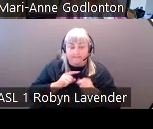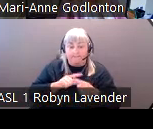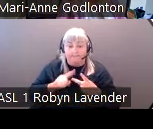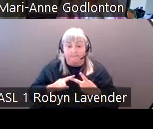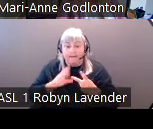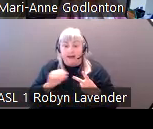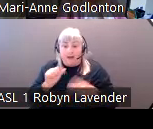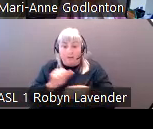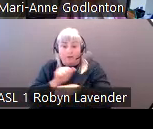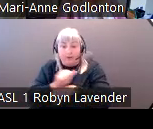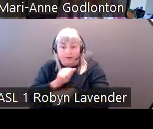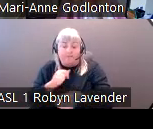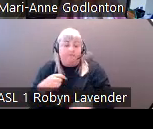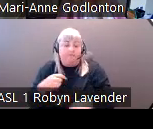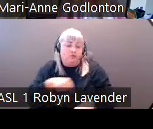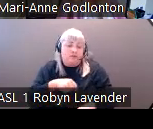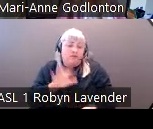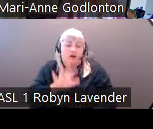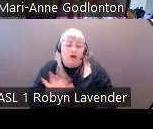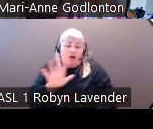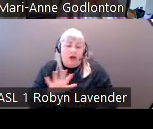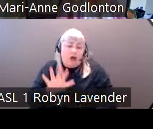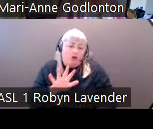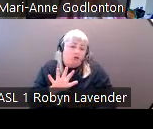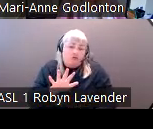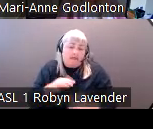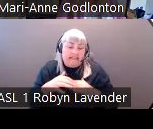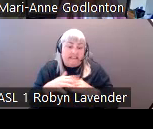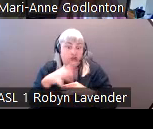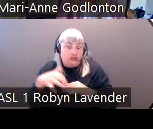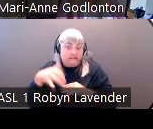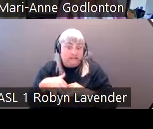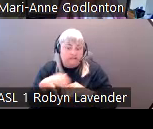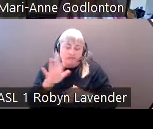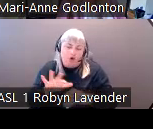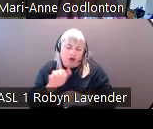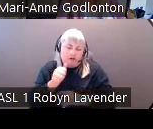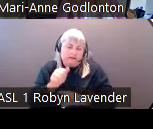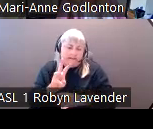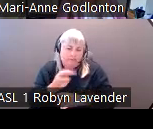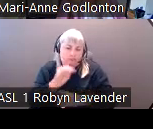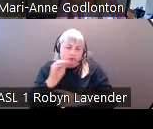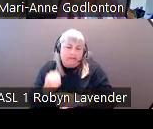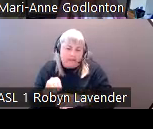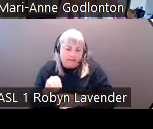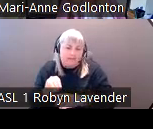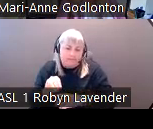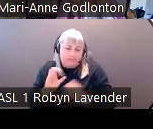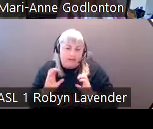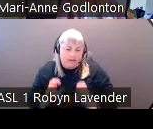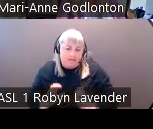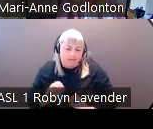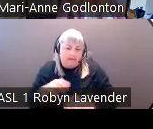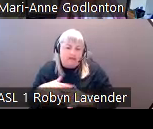we have about 16% of Indigenous clients accessing the shelter. And I think